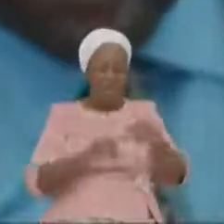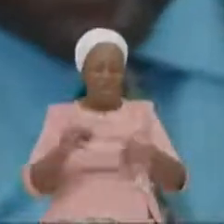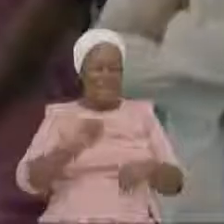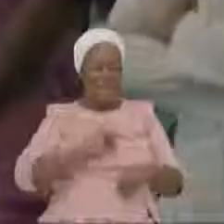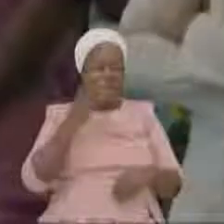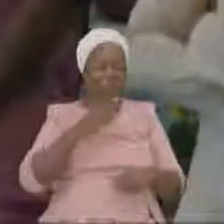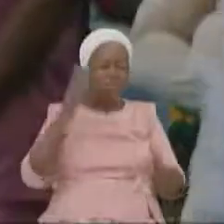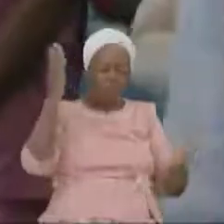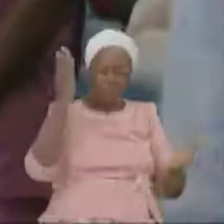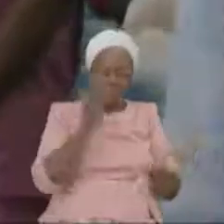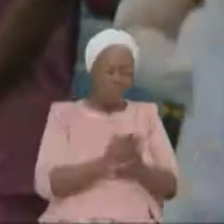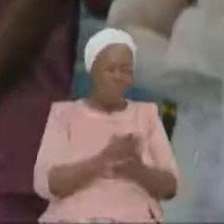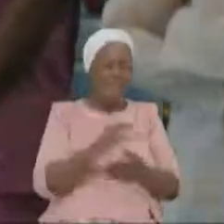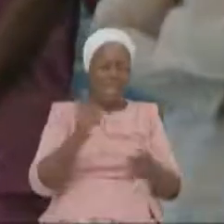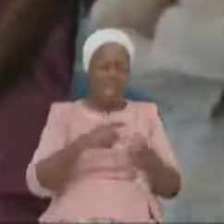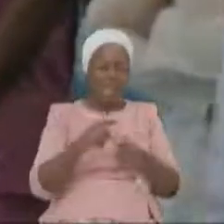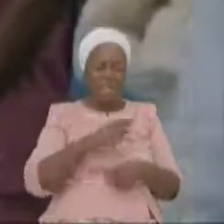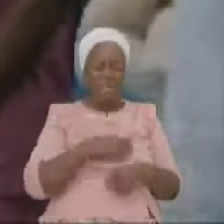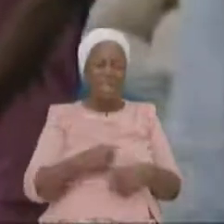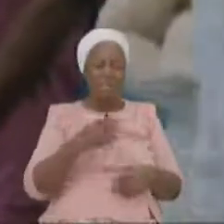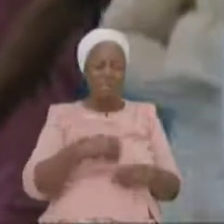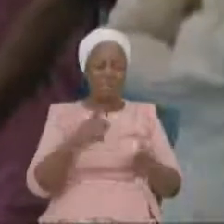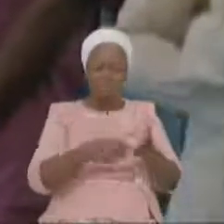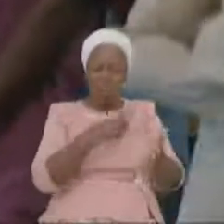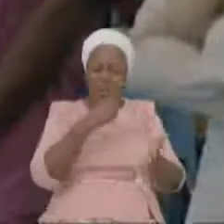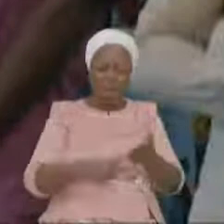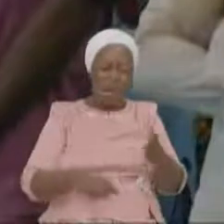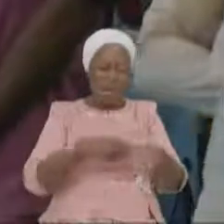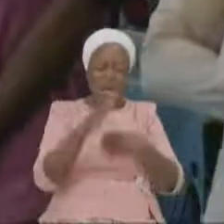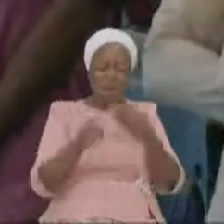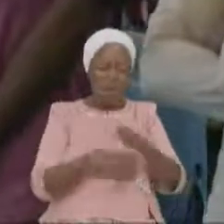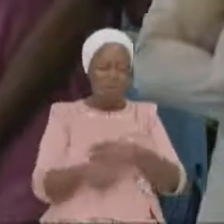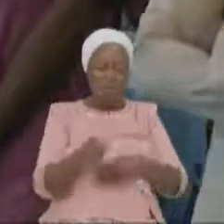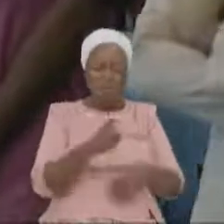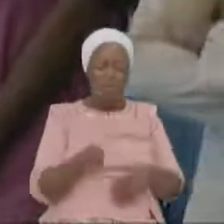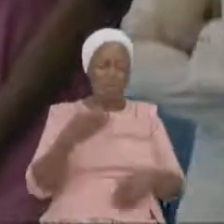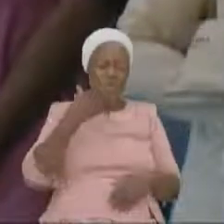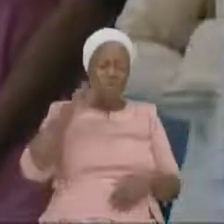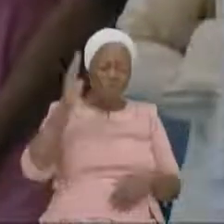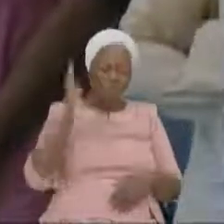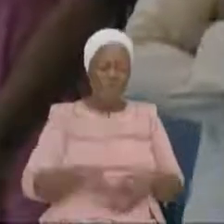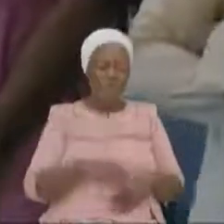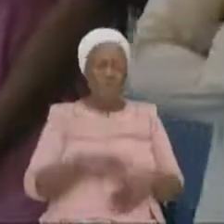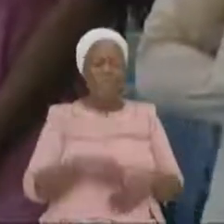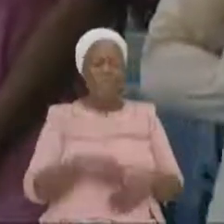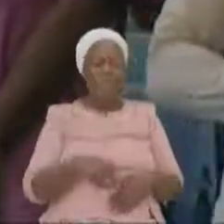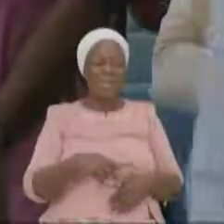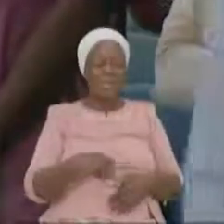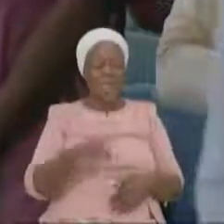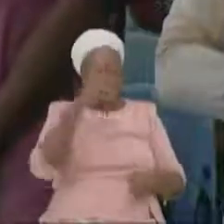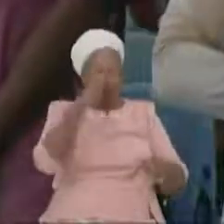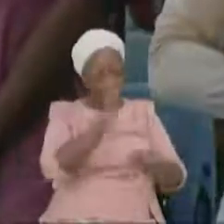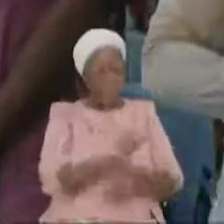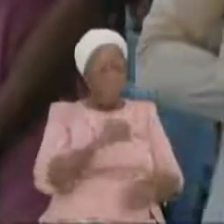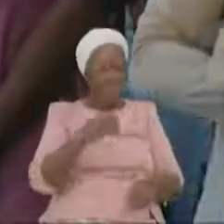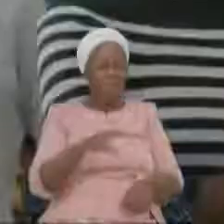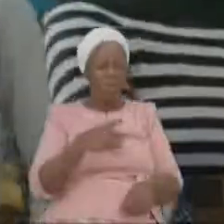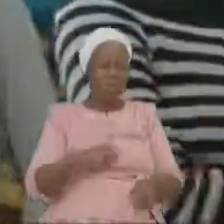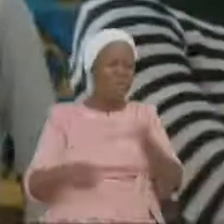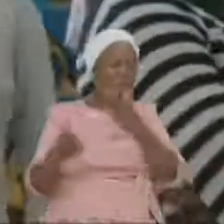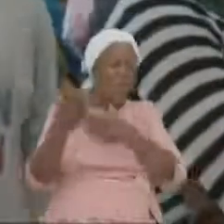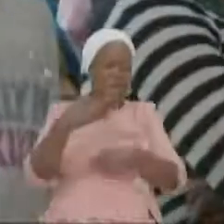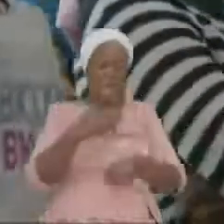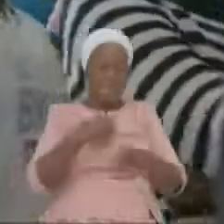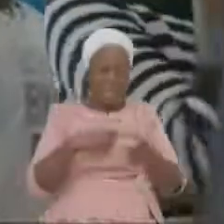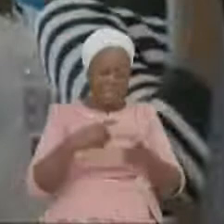suspend, I will mortify all those characteristics of the past. And